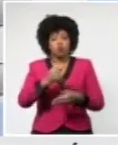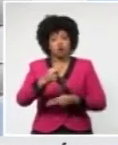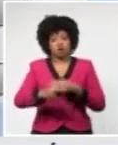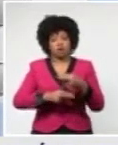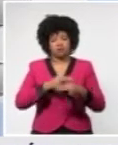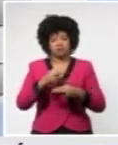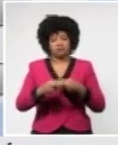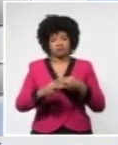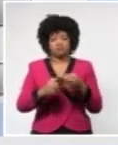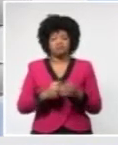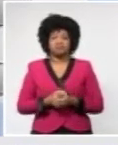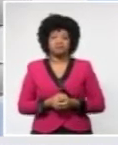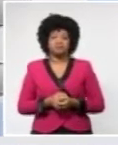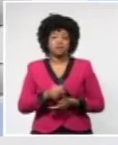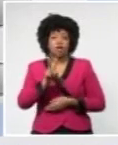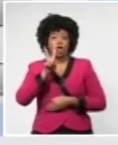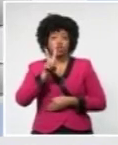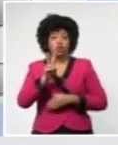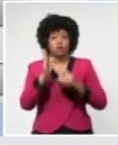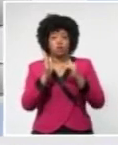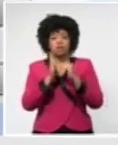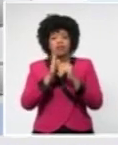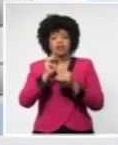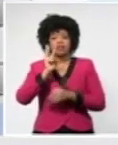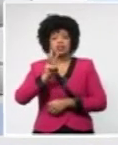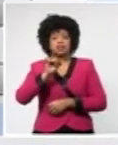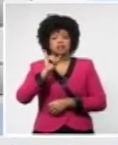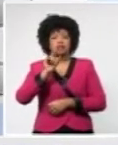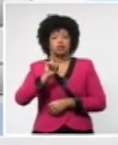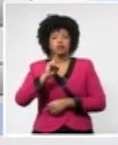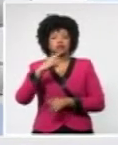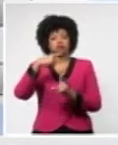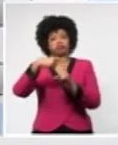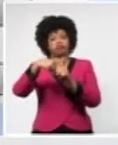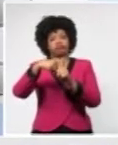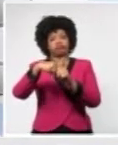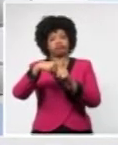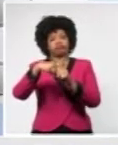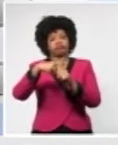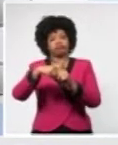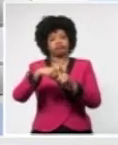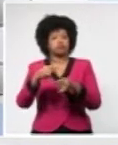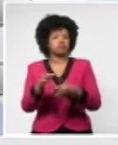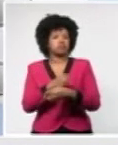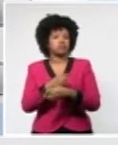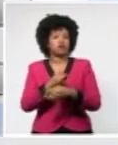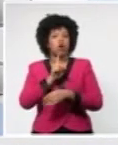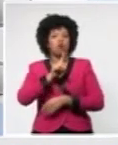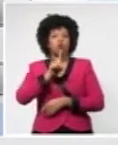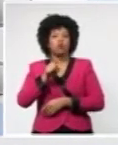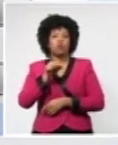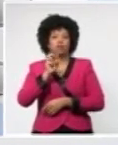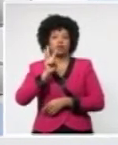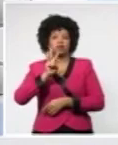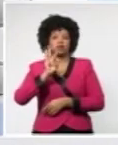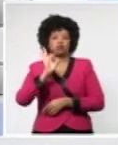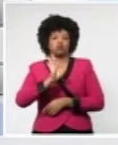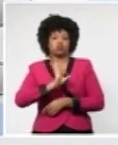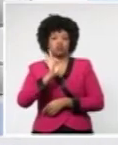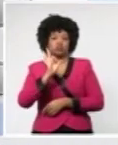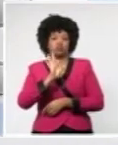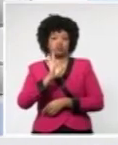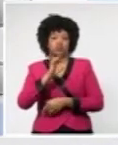2,361 people who have tested positive after the analysis of these samples. That is 1.3% of the